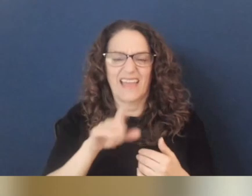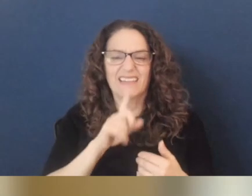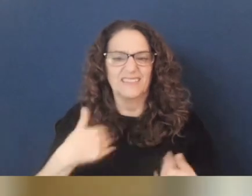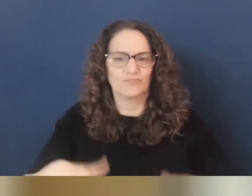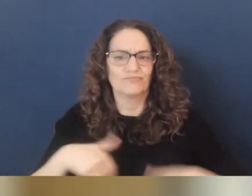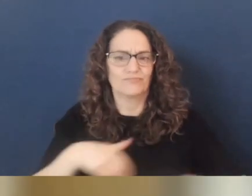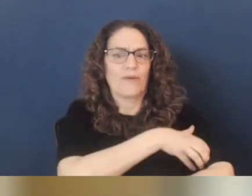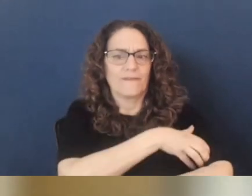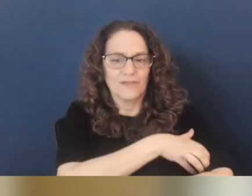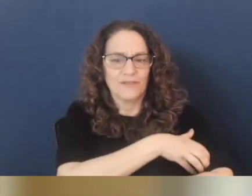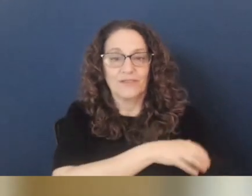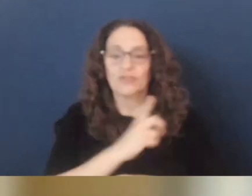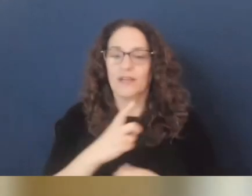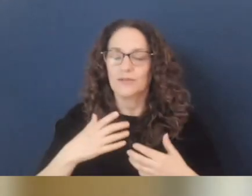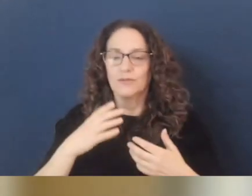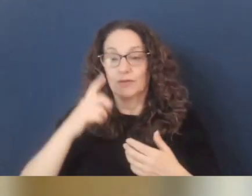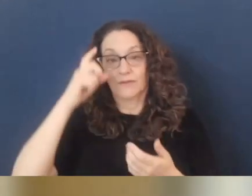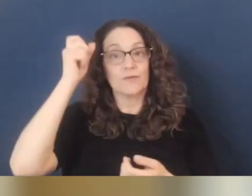to ground the attention in the body.